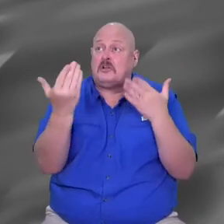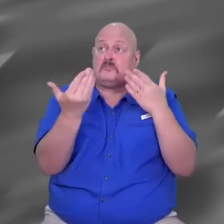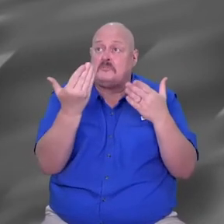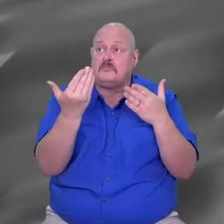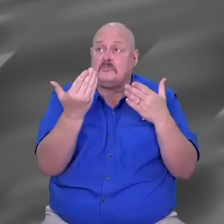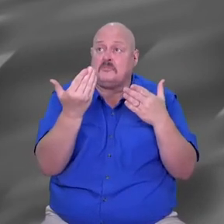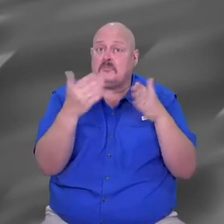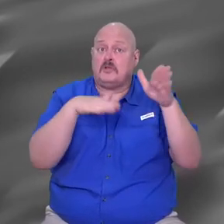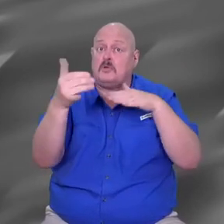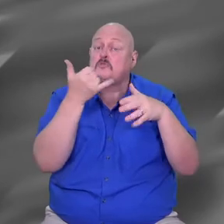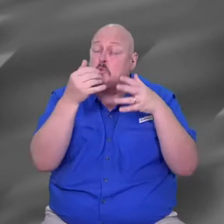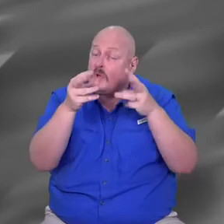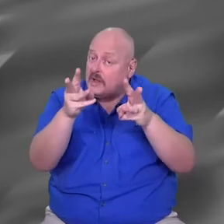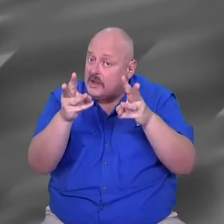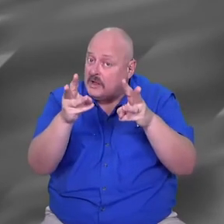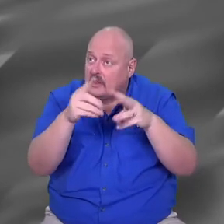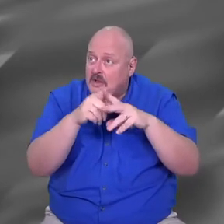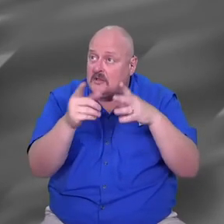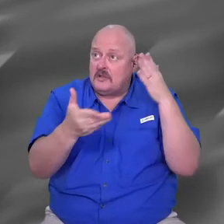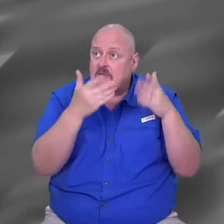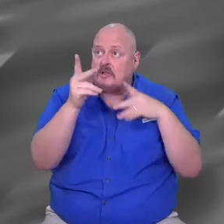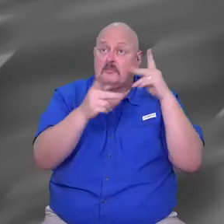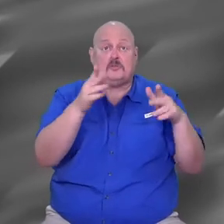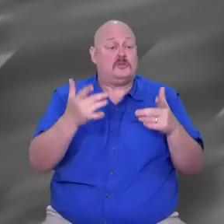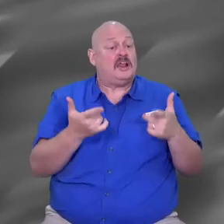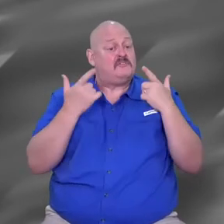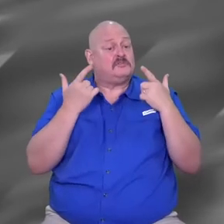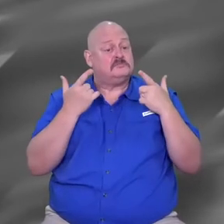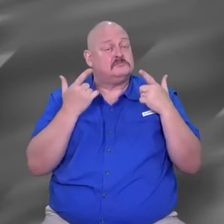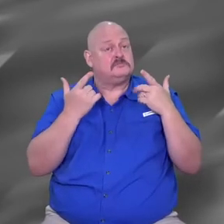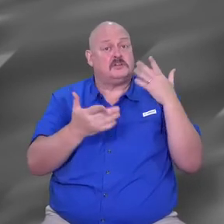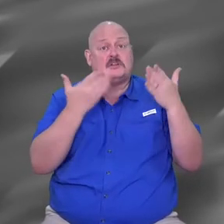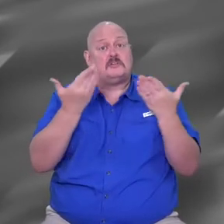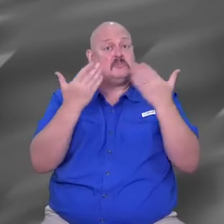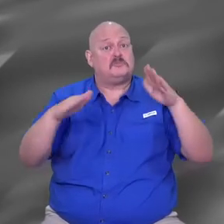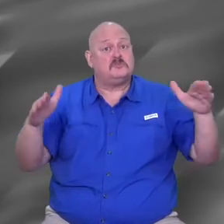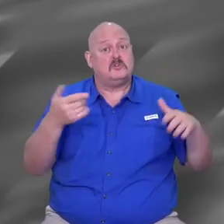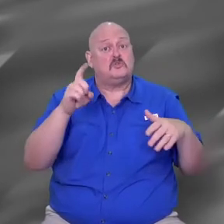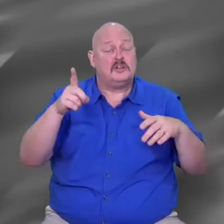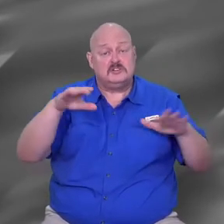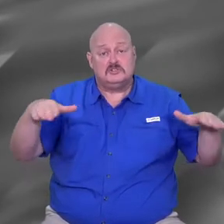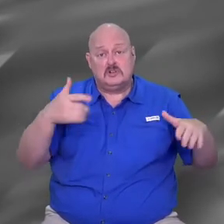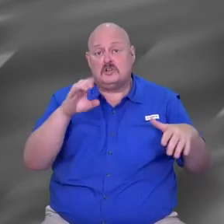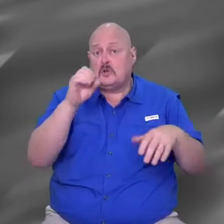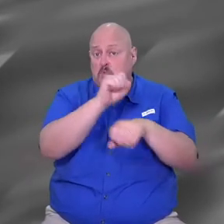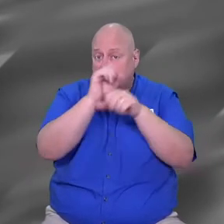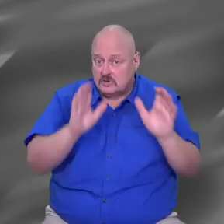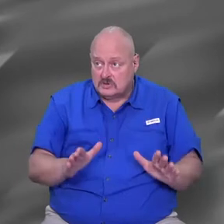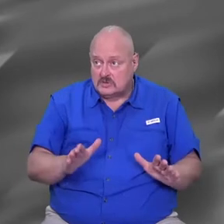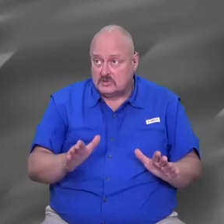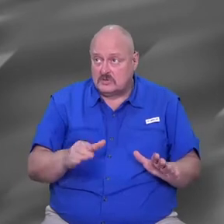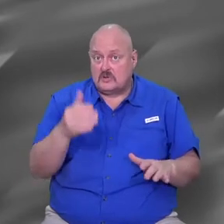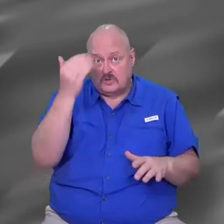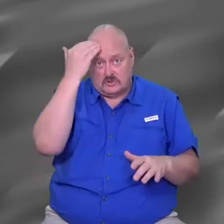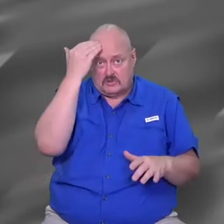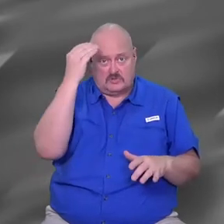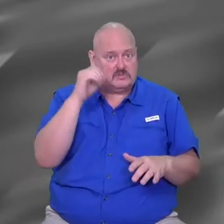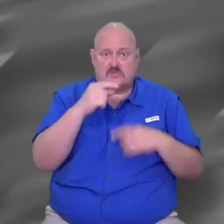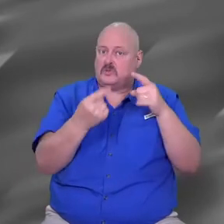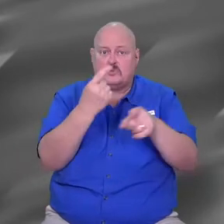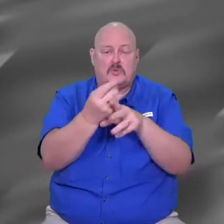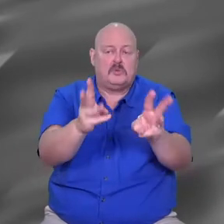unfortunately walking the wrong way, but maybe you have people in your life. Maybe you have children, grandchildren, neighbors, coworkers that you just know it's not headed the